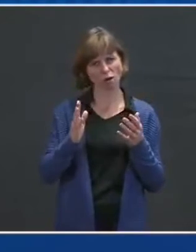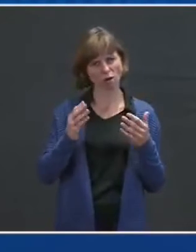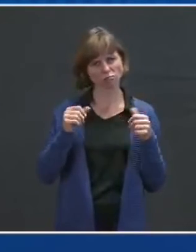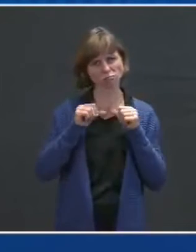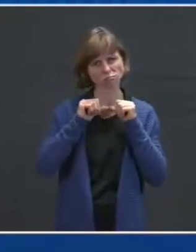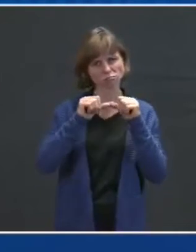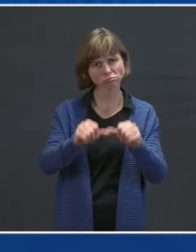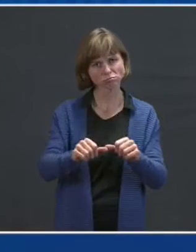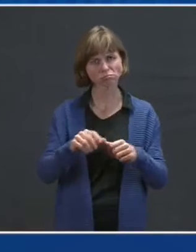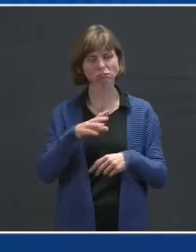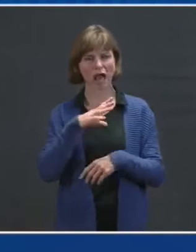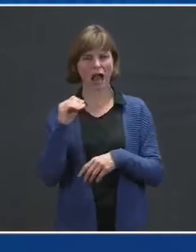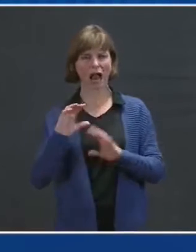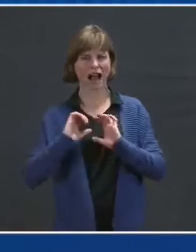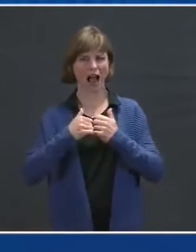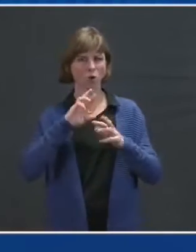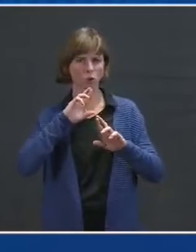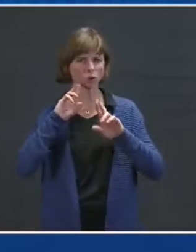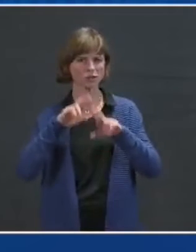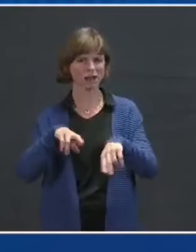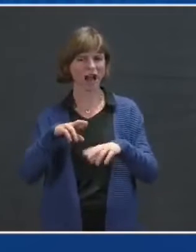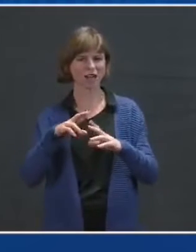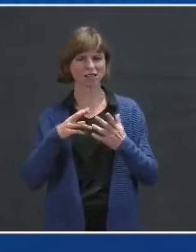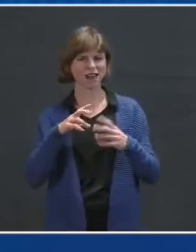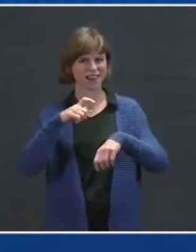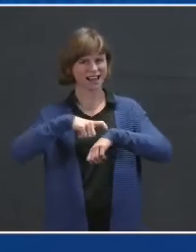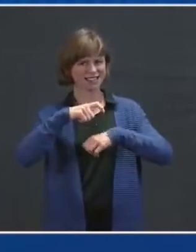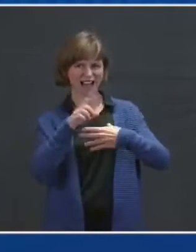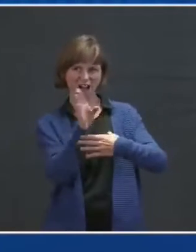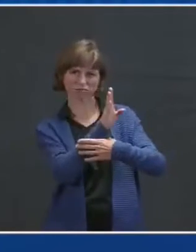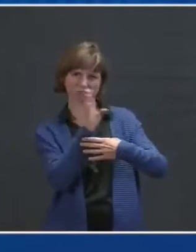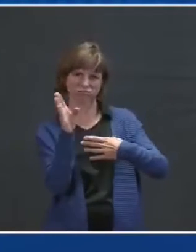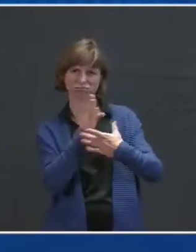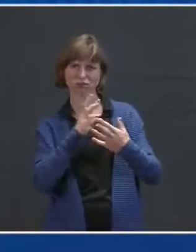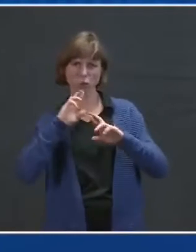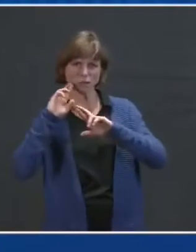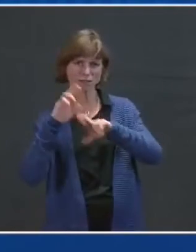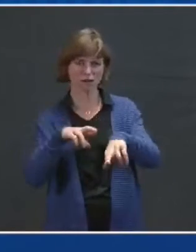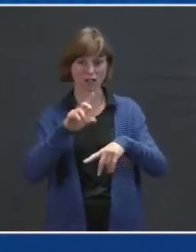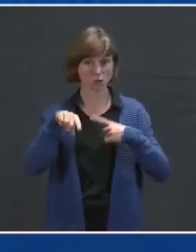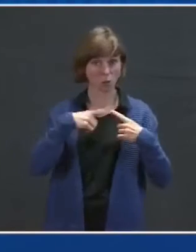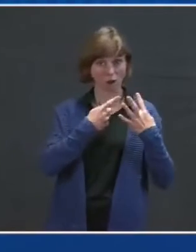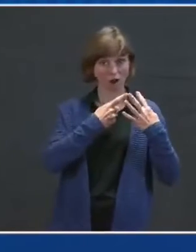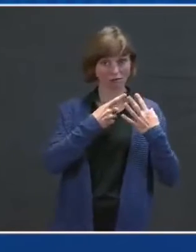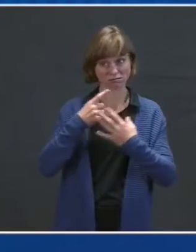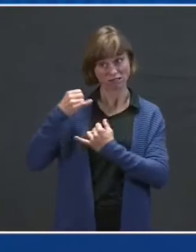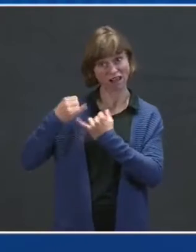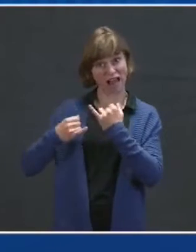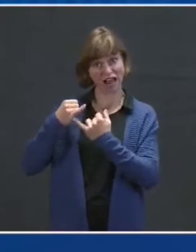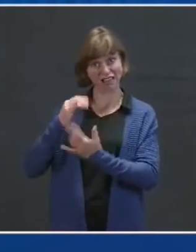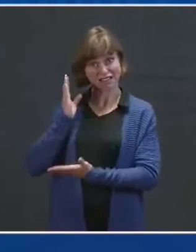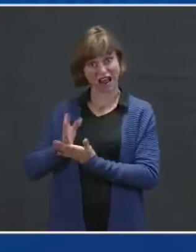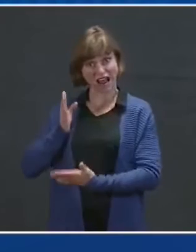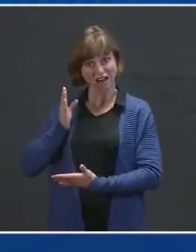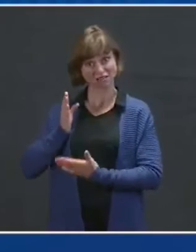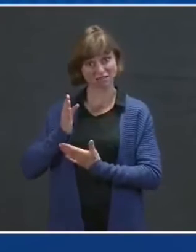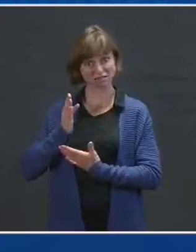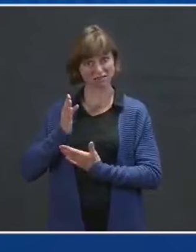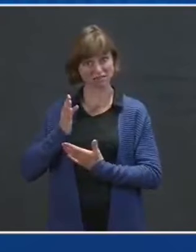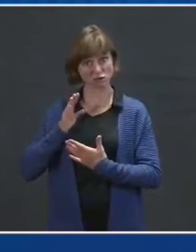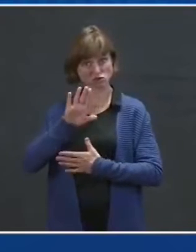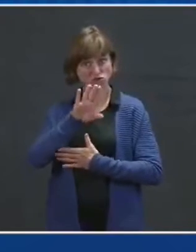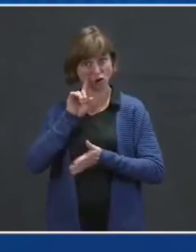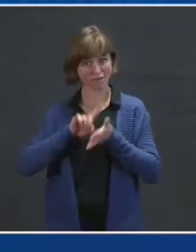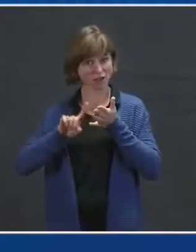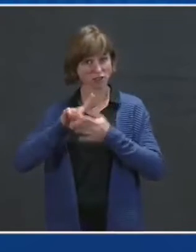in response, but do you have a timeline on the response as well to tag to whenever the investigation ends, or how are you guys thinking through that? So most importantly,